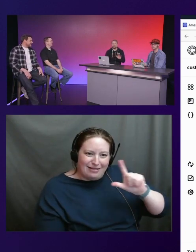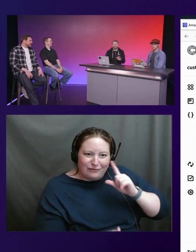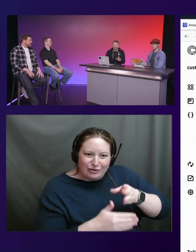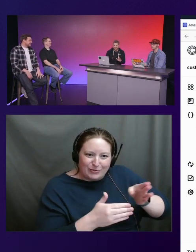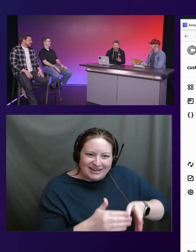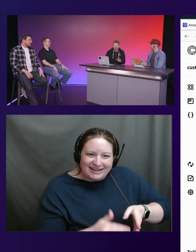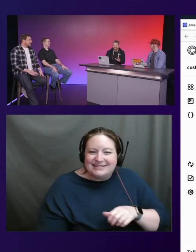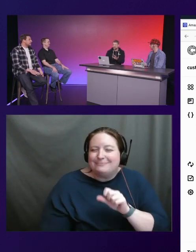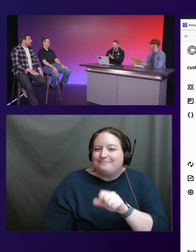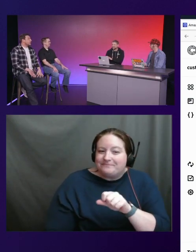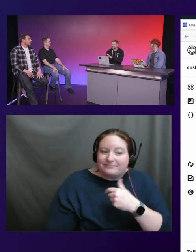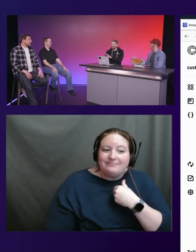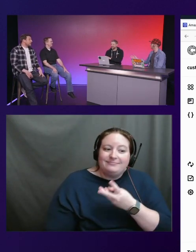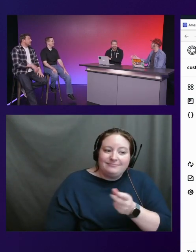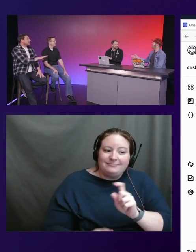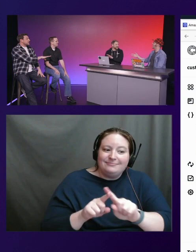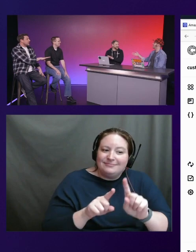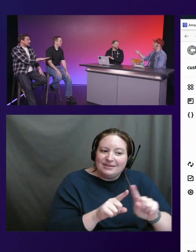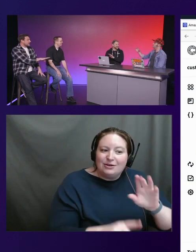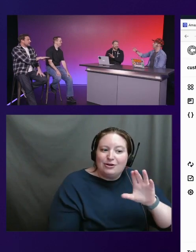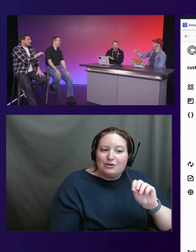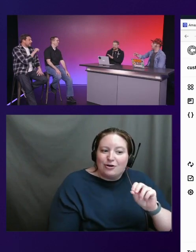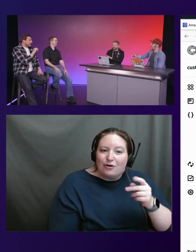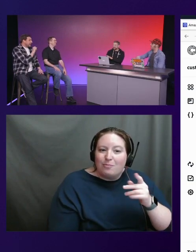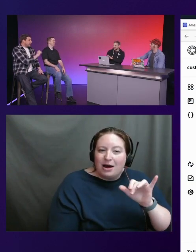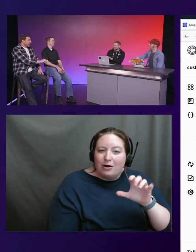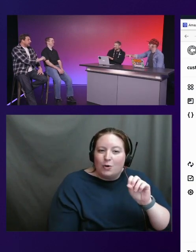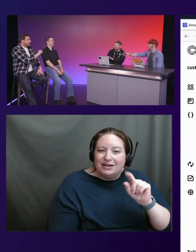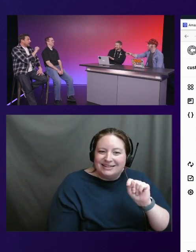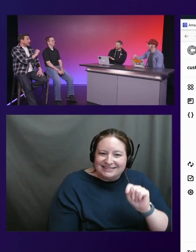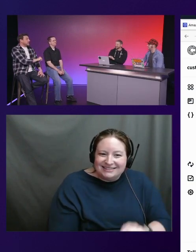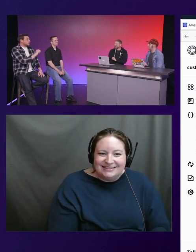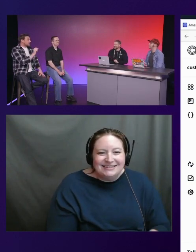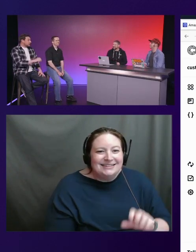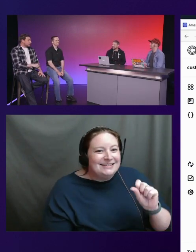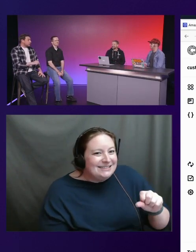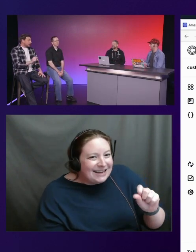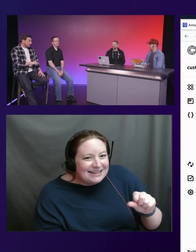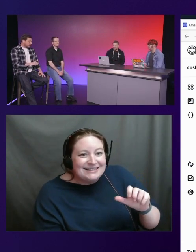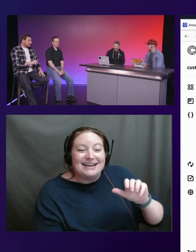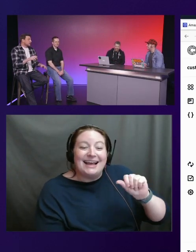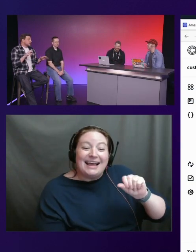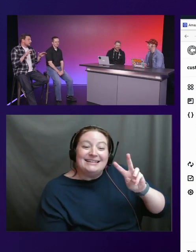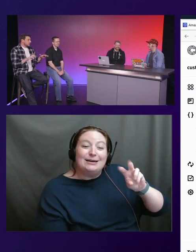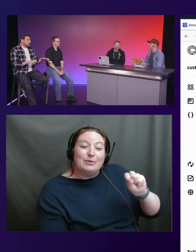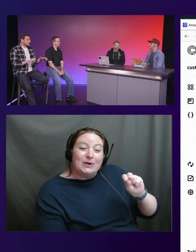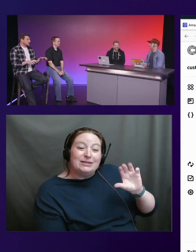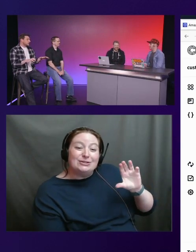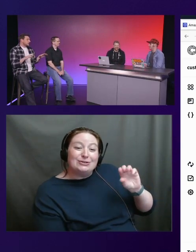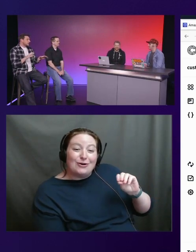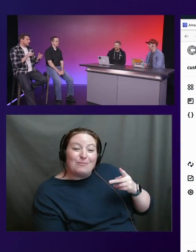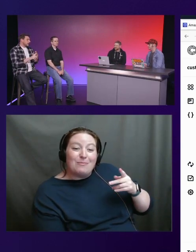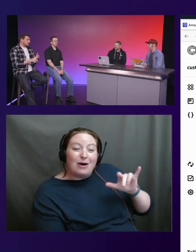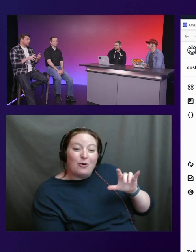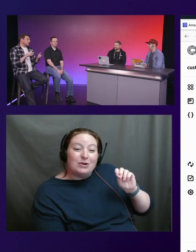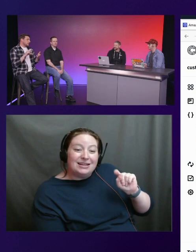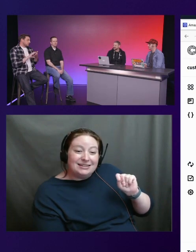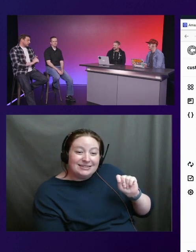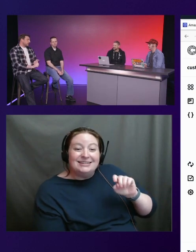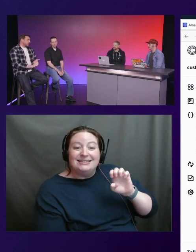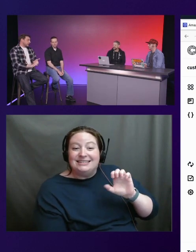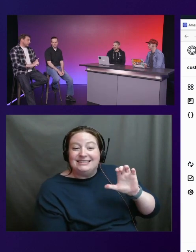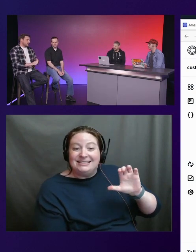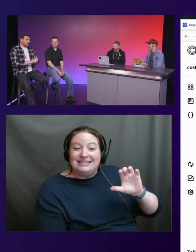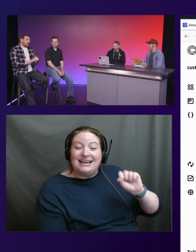different Copilots out there. So can you There see is. what? Can you see what Copilot is? AWS Copilot, AWS Copilot. which is an ECS app runner,